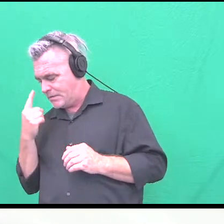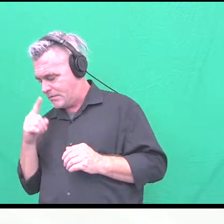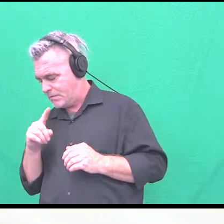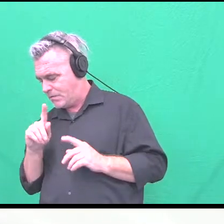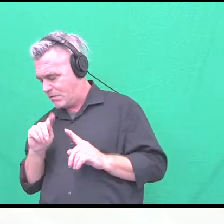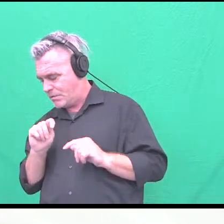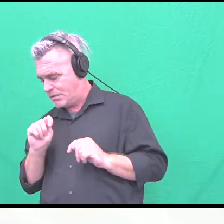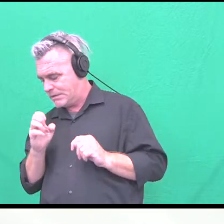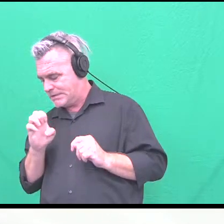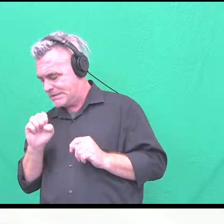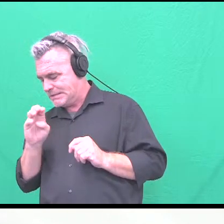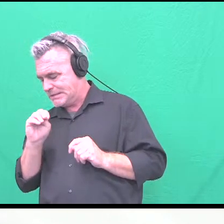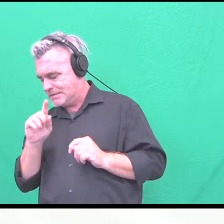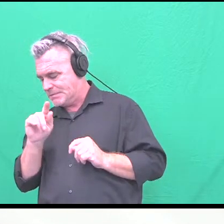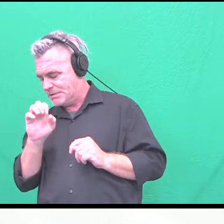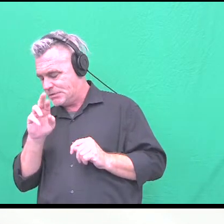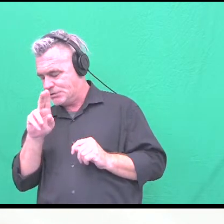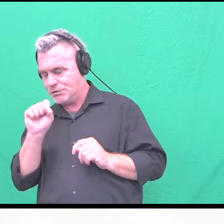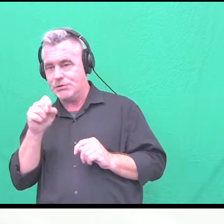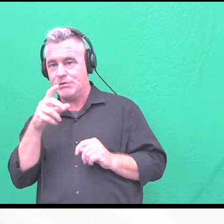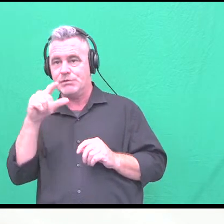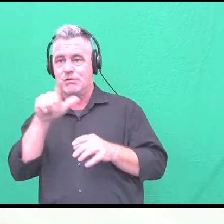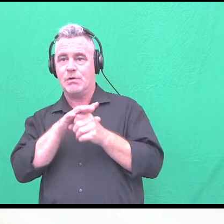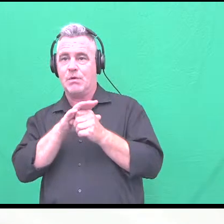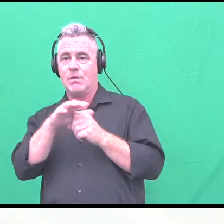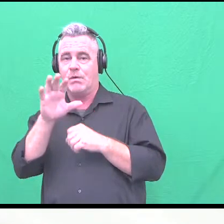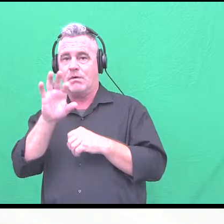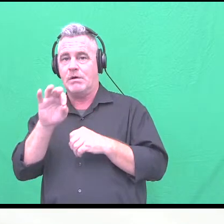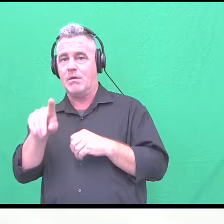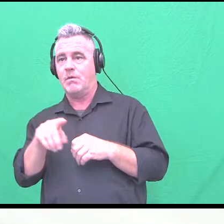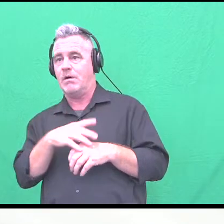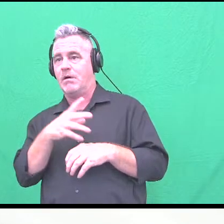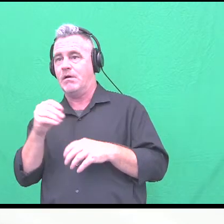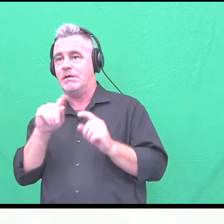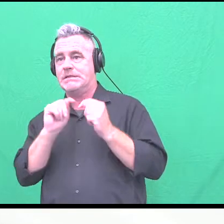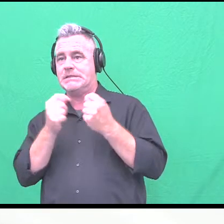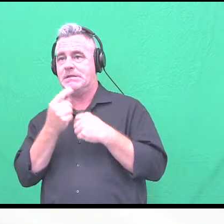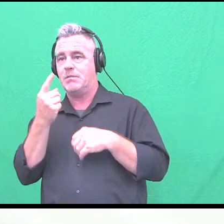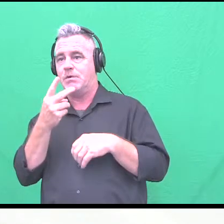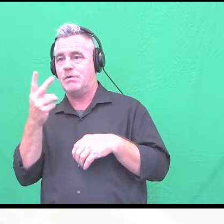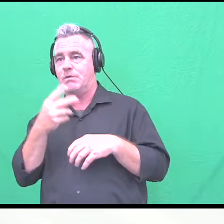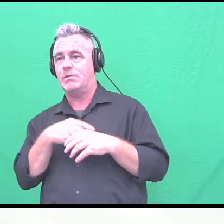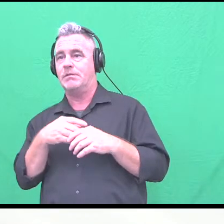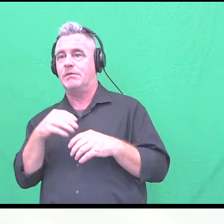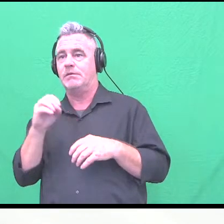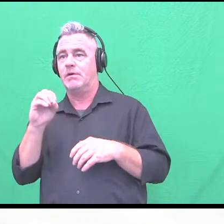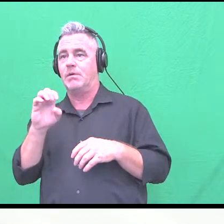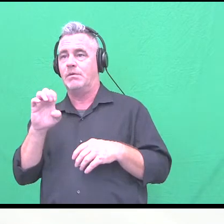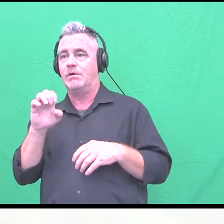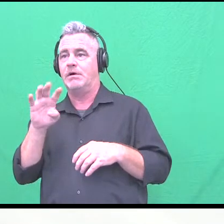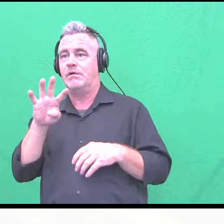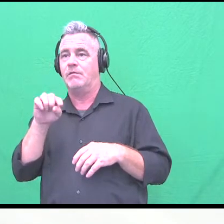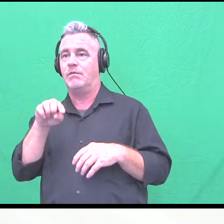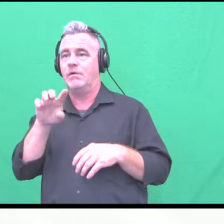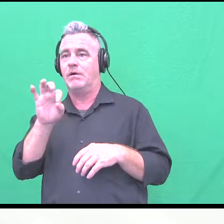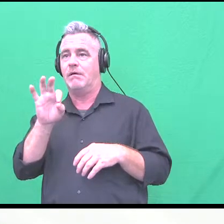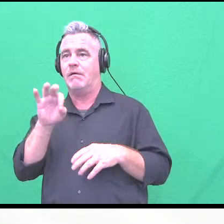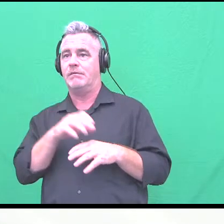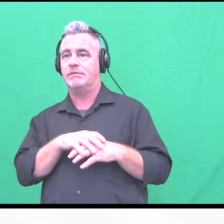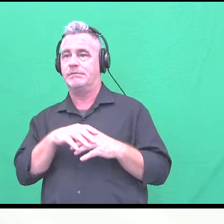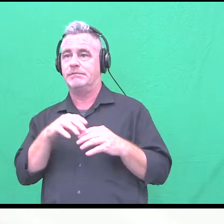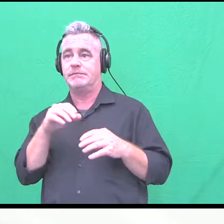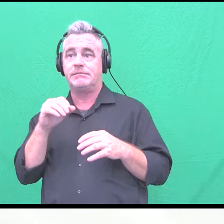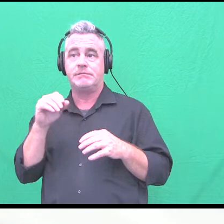Teamsters Local 911, Teams 1 and Teams 2, OE 4.9. Can I get a motion to